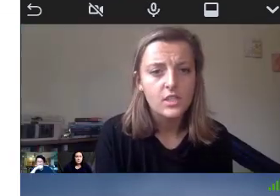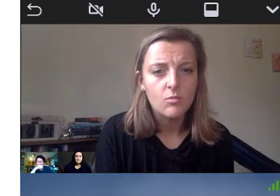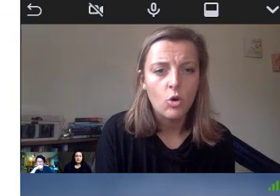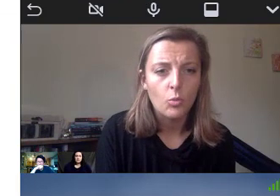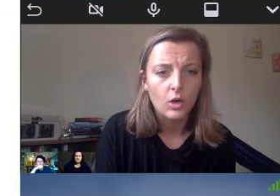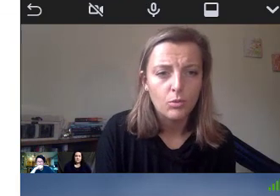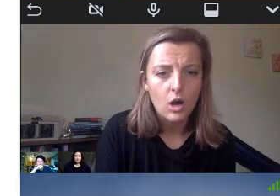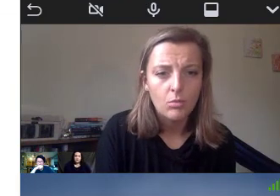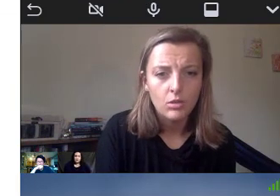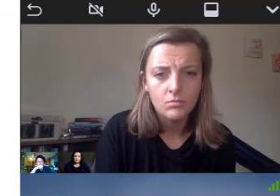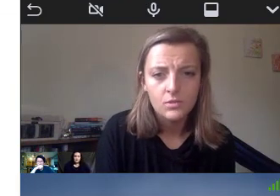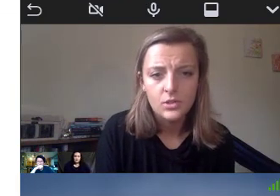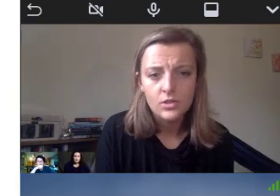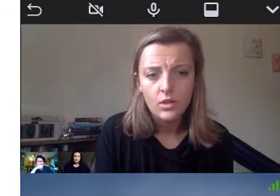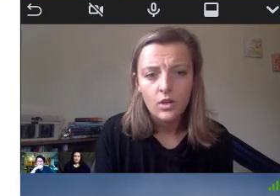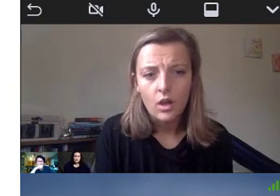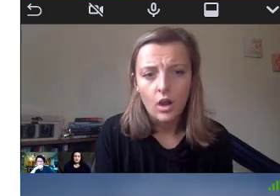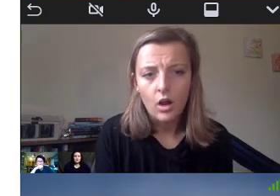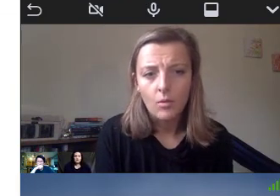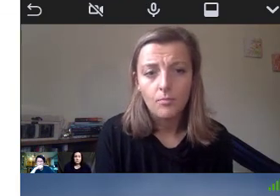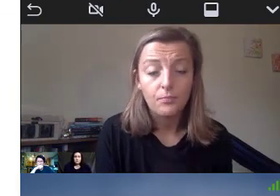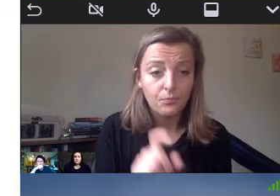Professor, for the team homework problems,